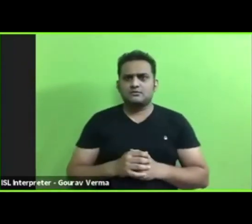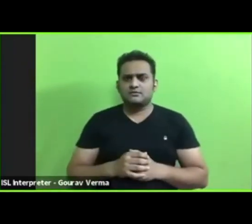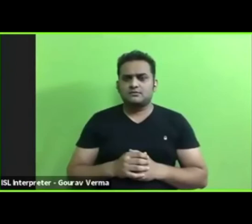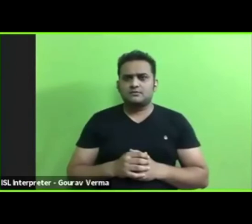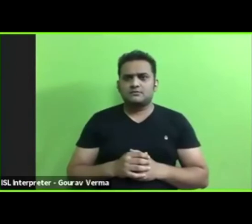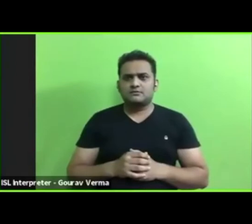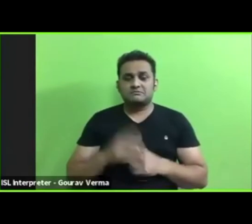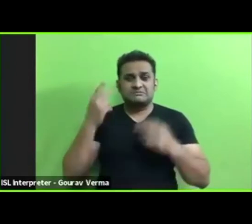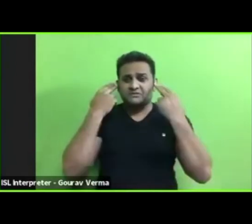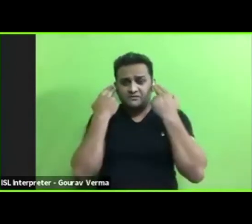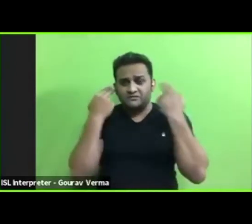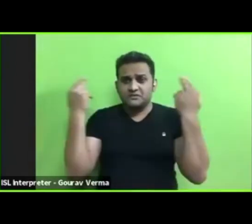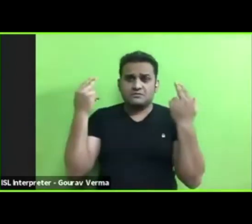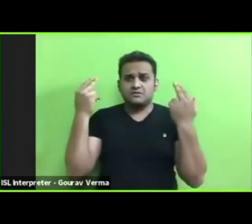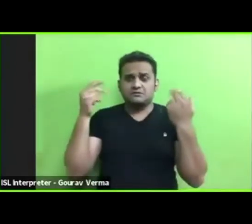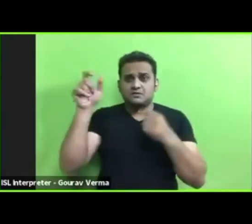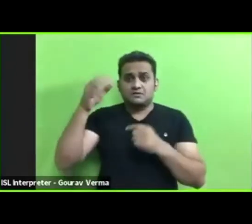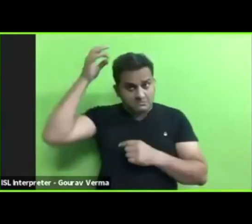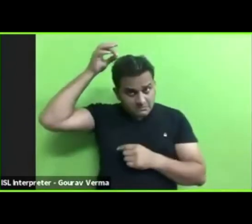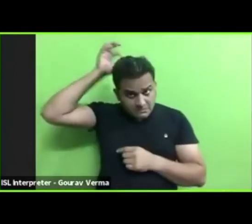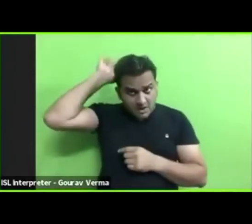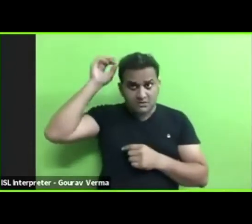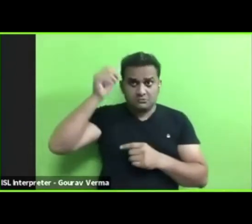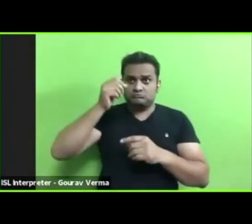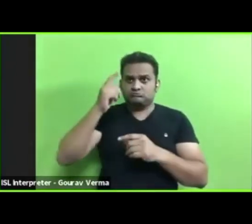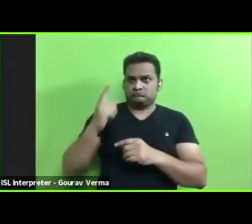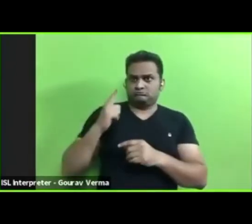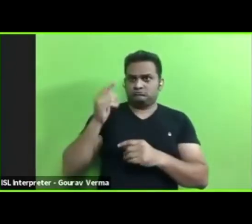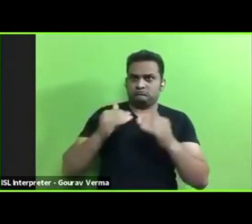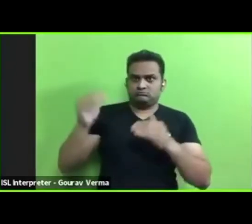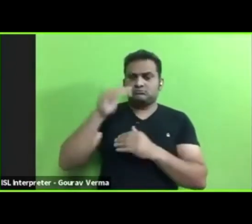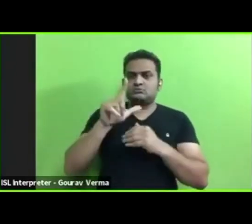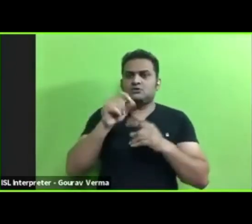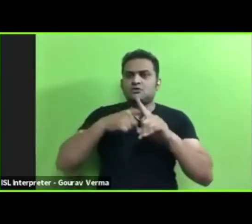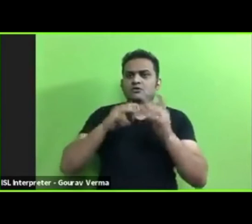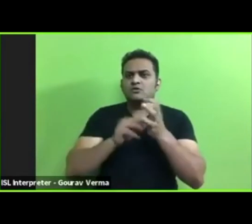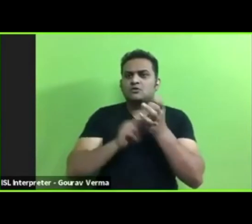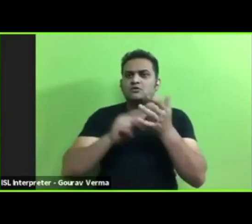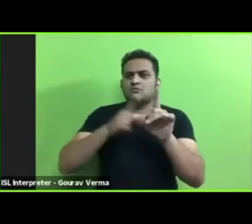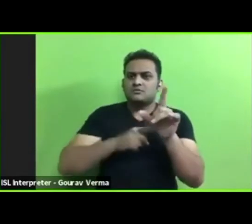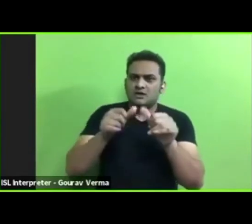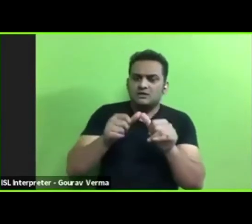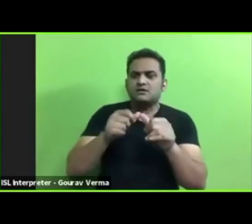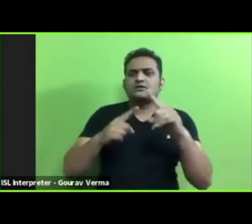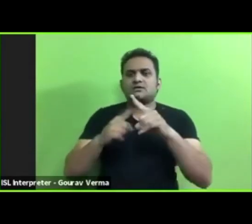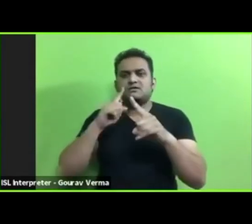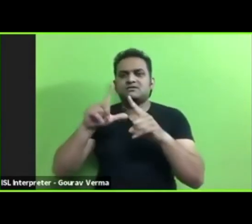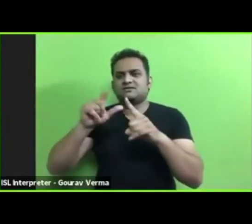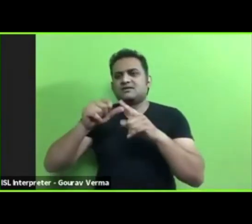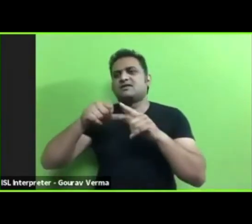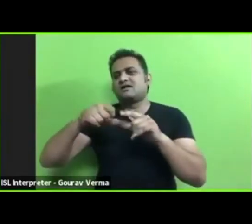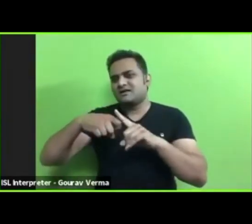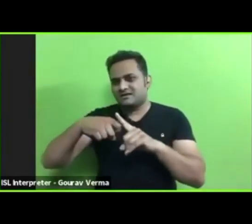the famous ardent Brahmin nationalist Lokmanya Tilak, or some people call him